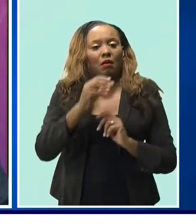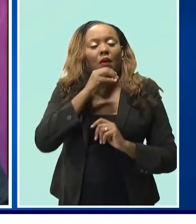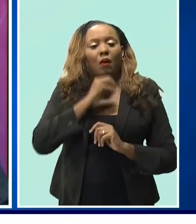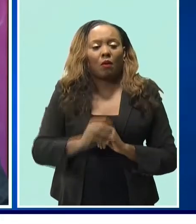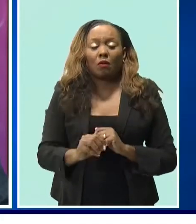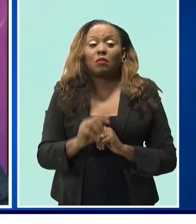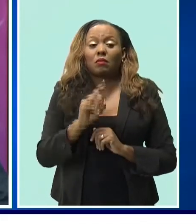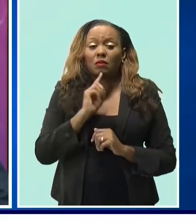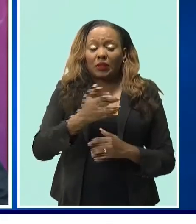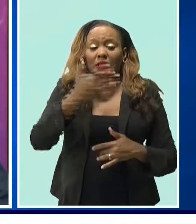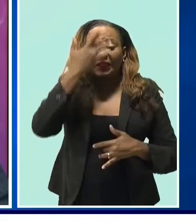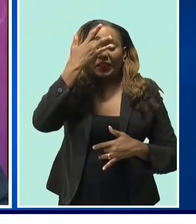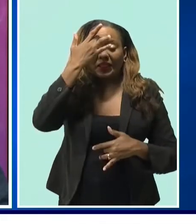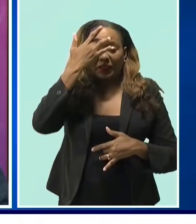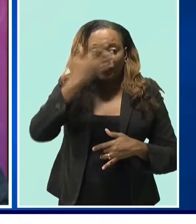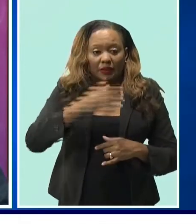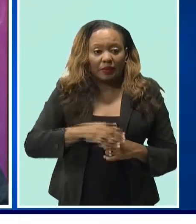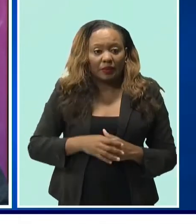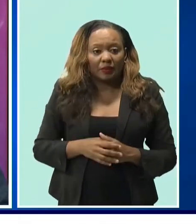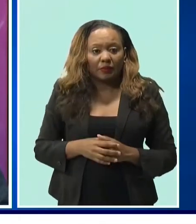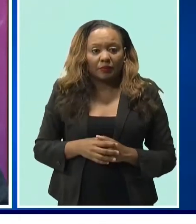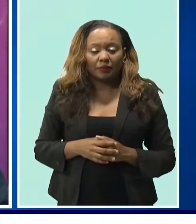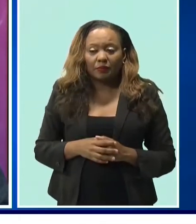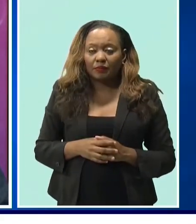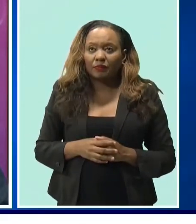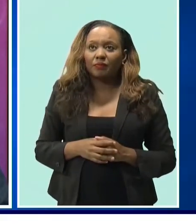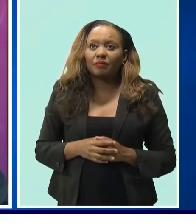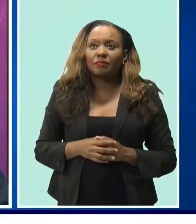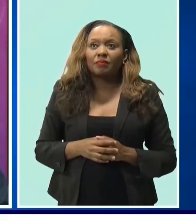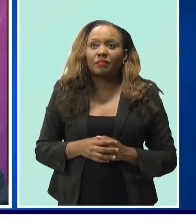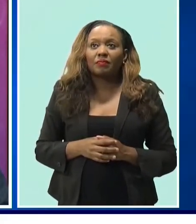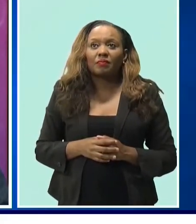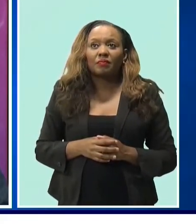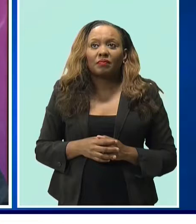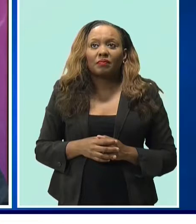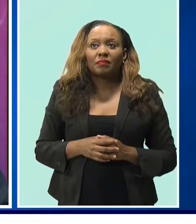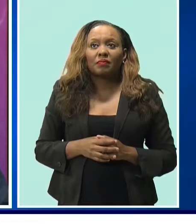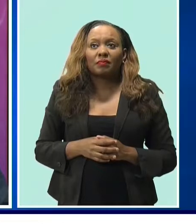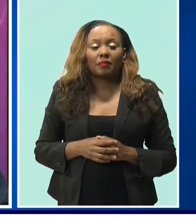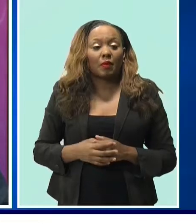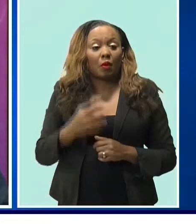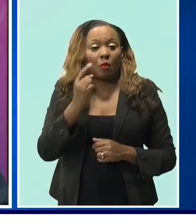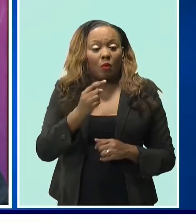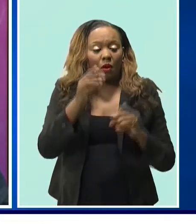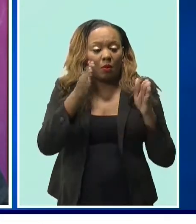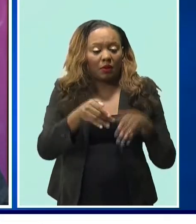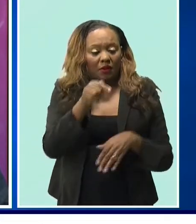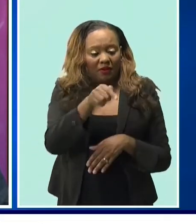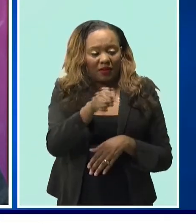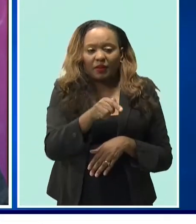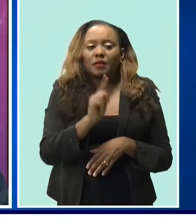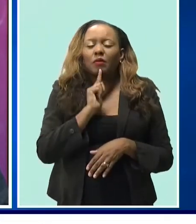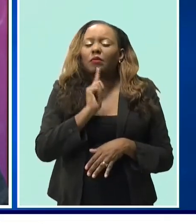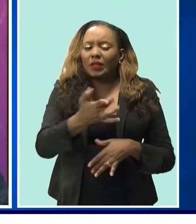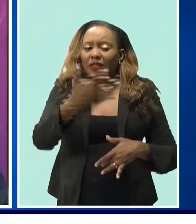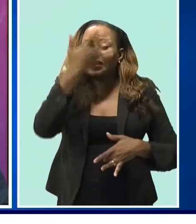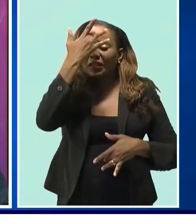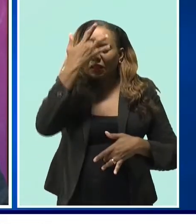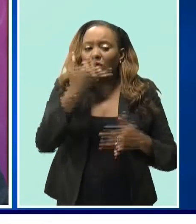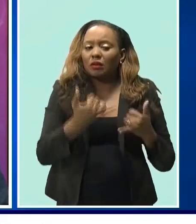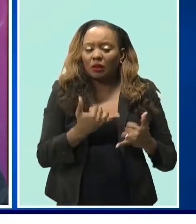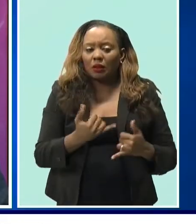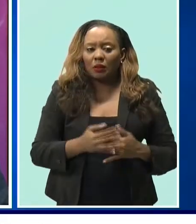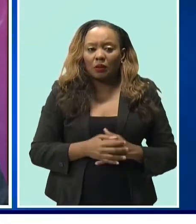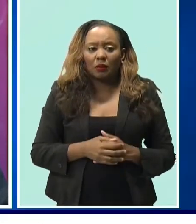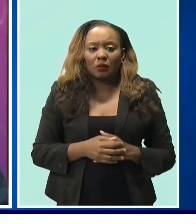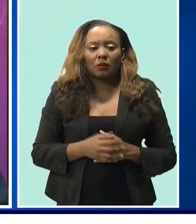ill. Mm-hmm. And specifically, one of the patients there at present is actually quite ill, mm-hmm. which we are managing at this particular point mm-hmm. and